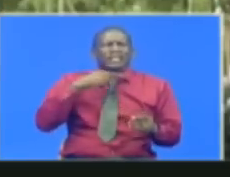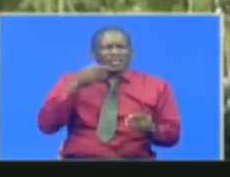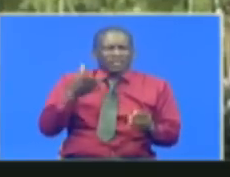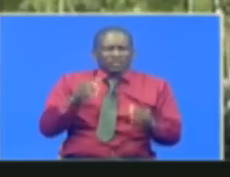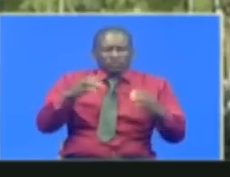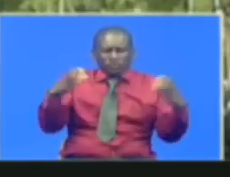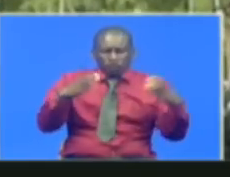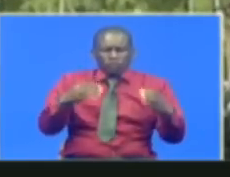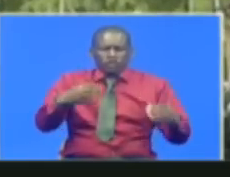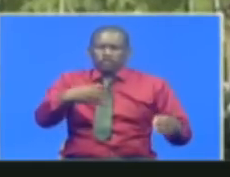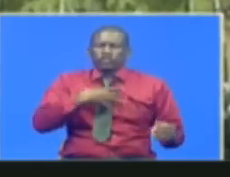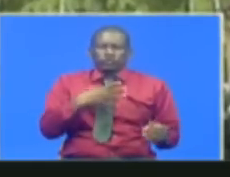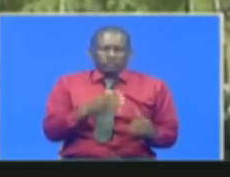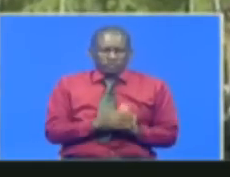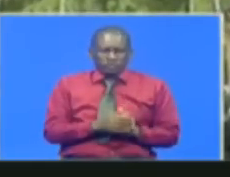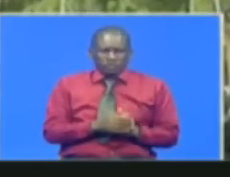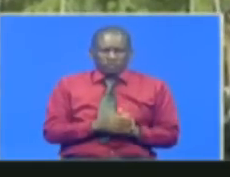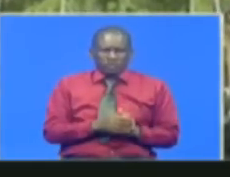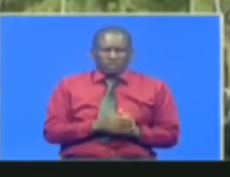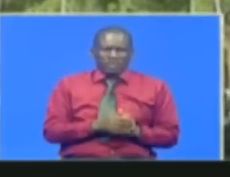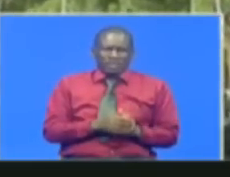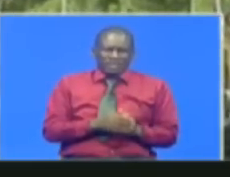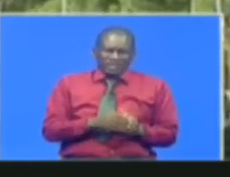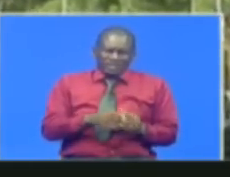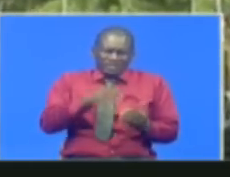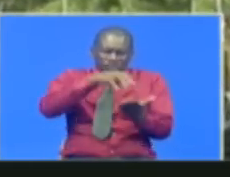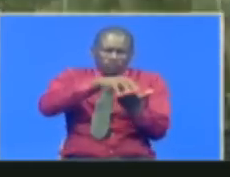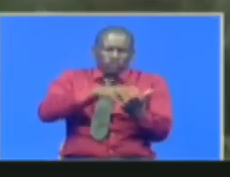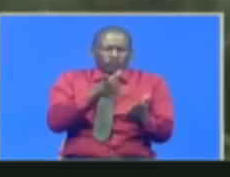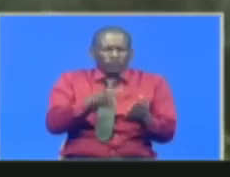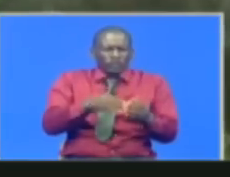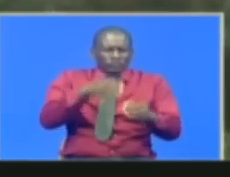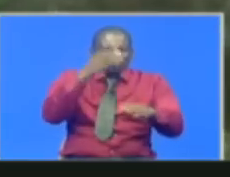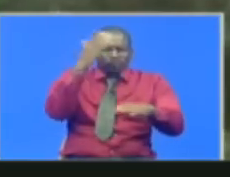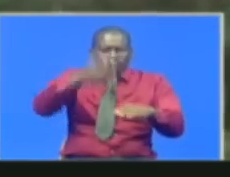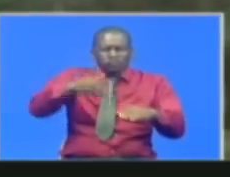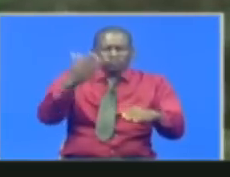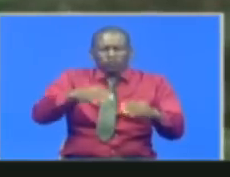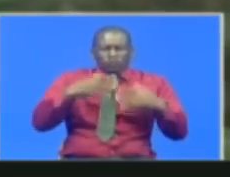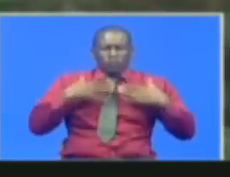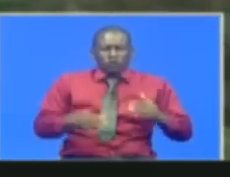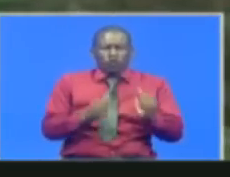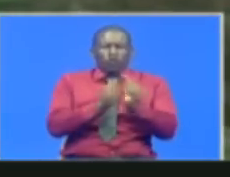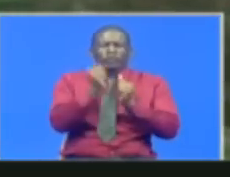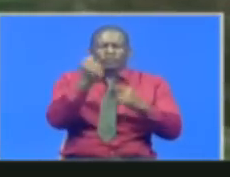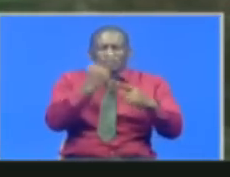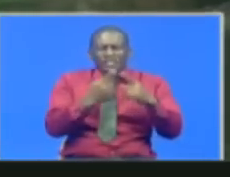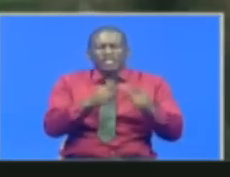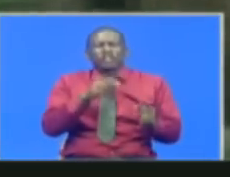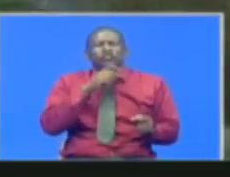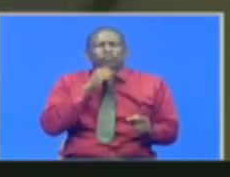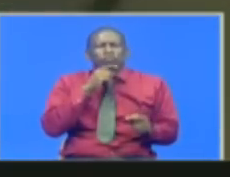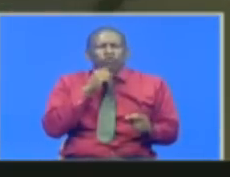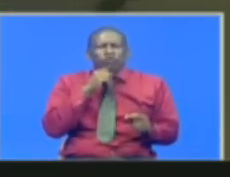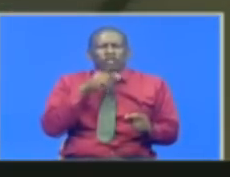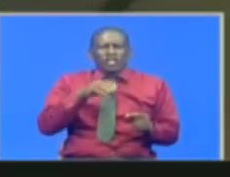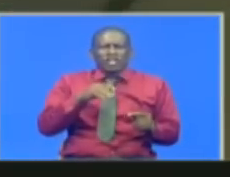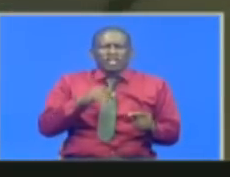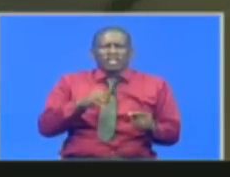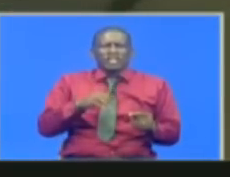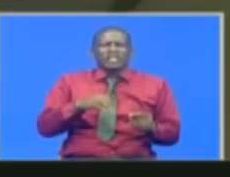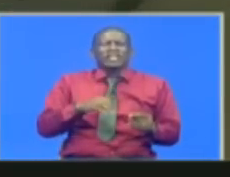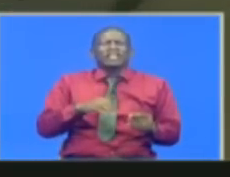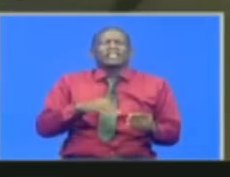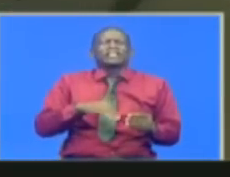community. The unsightly scene was that of the mutilated body of a 15-year-old boy, his life snuffed